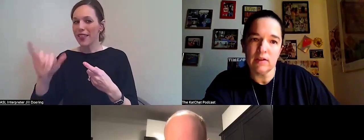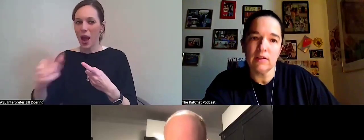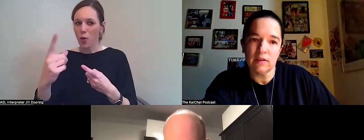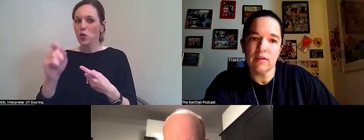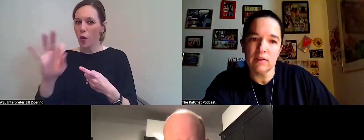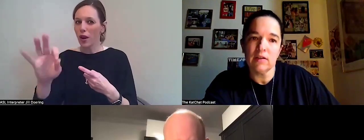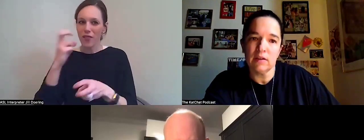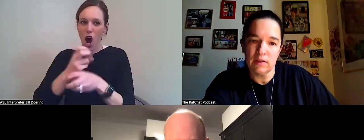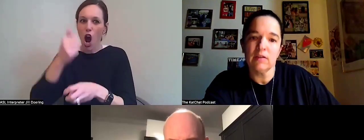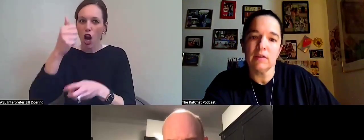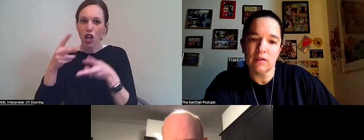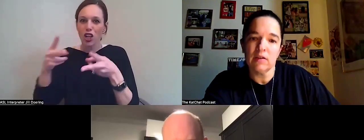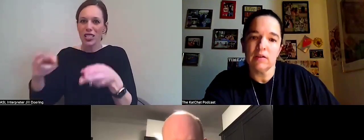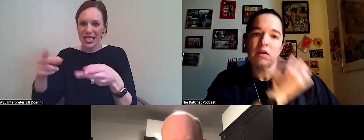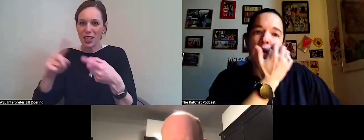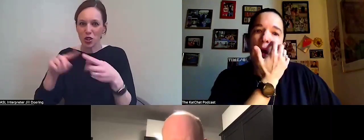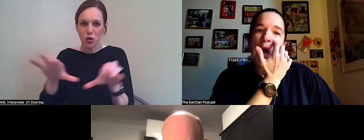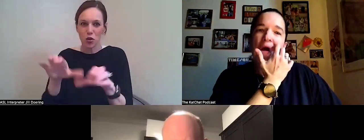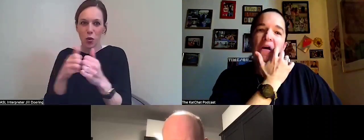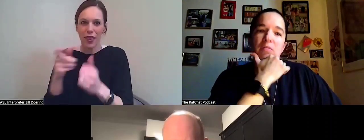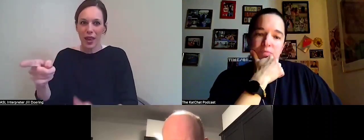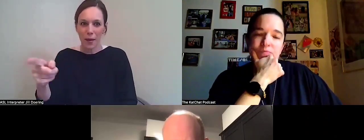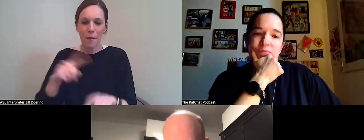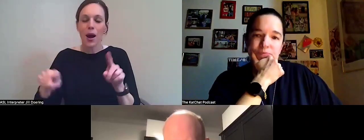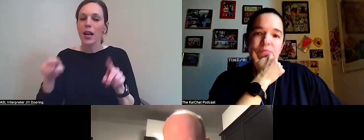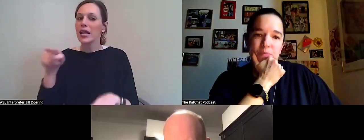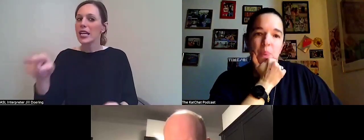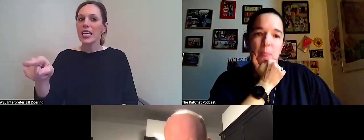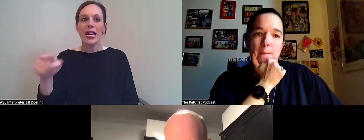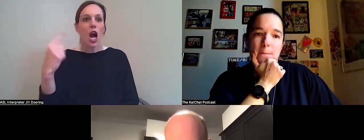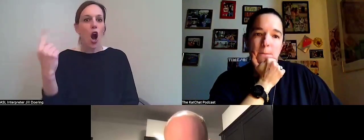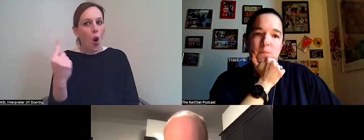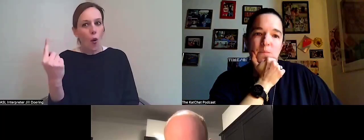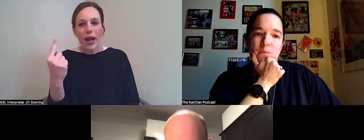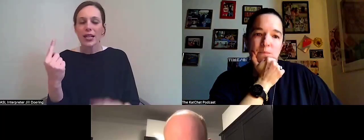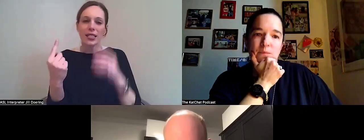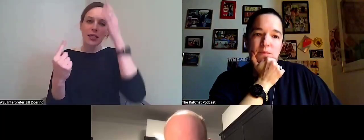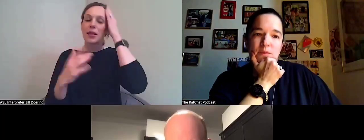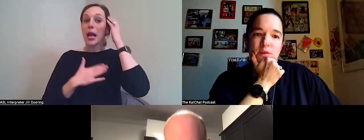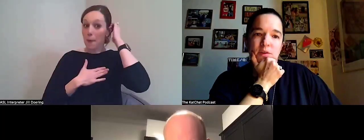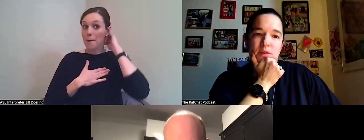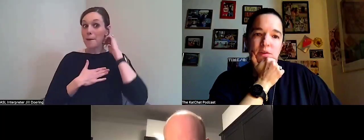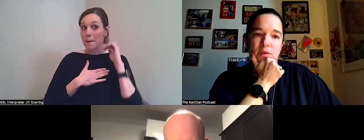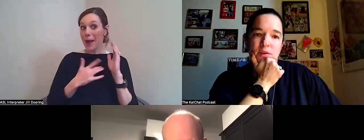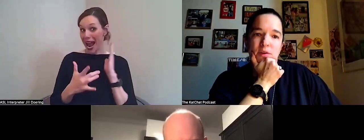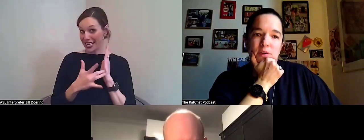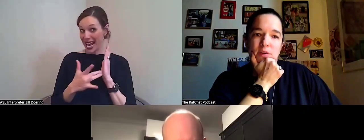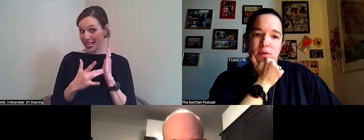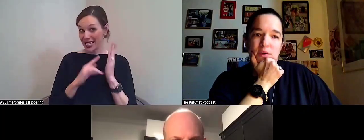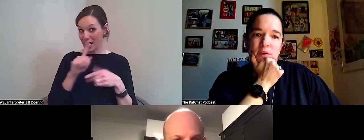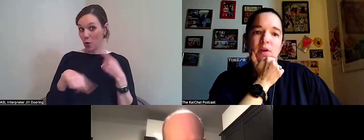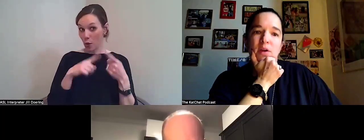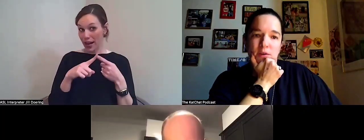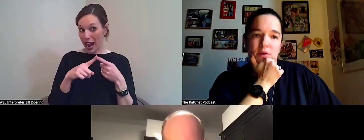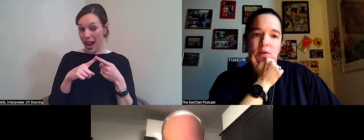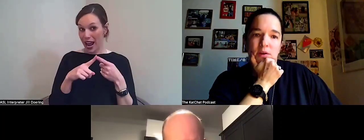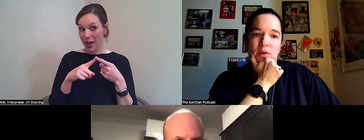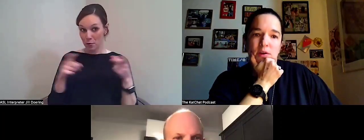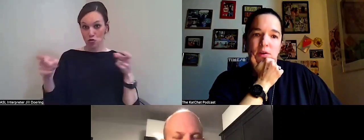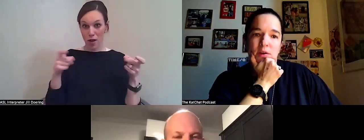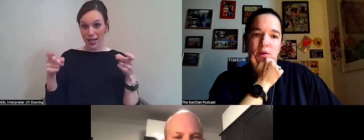scenes to do. But again, he always my technique when I direct is that we always have a sense of